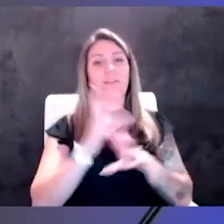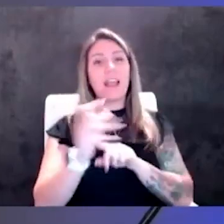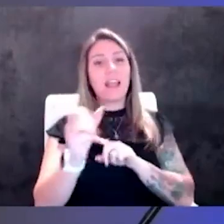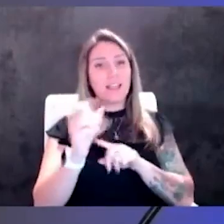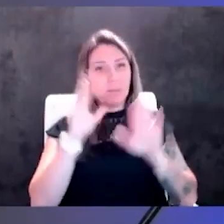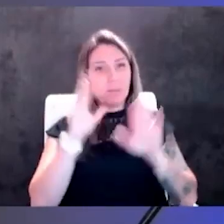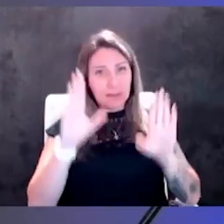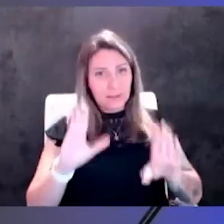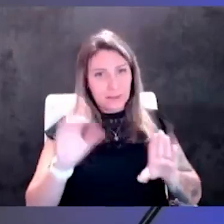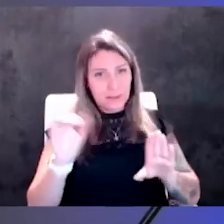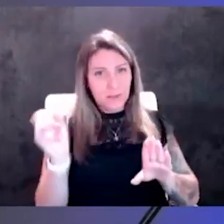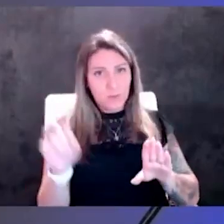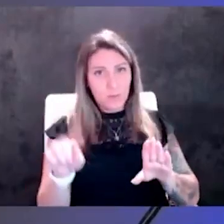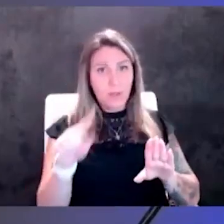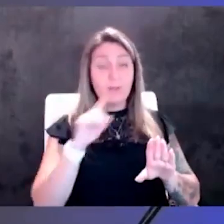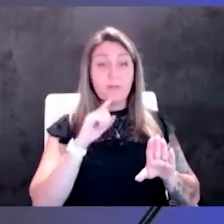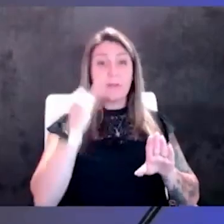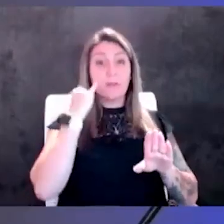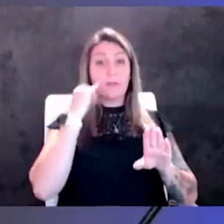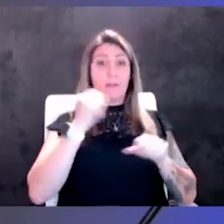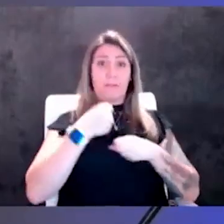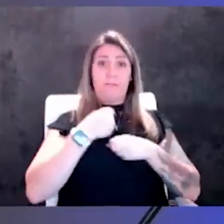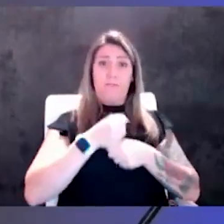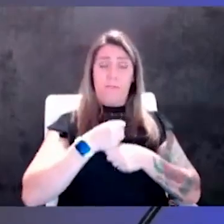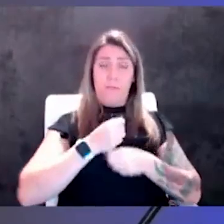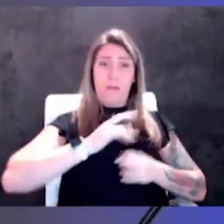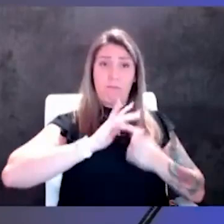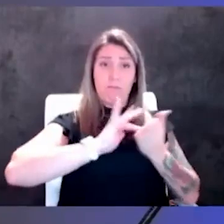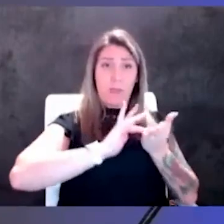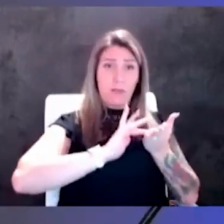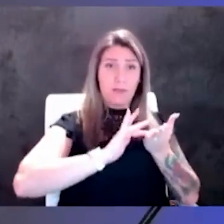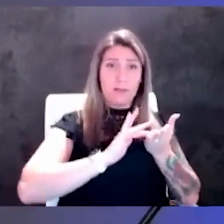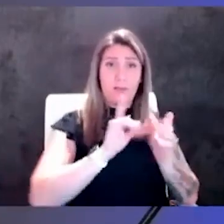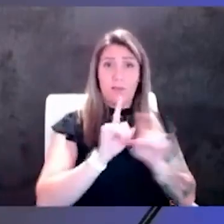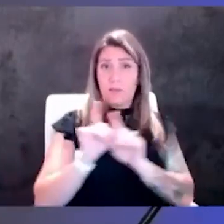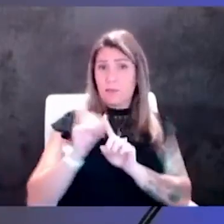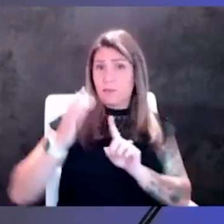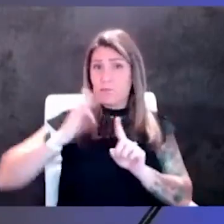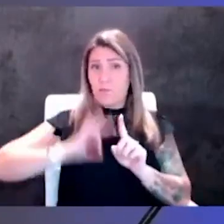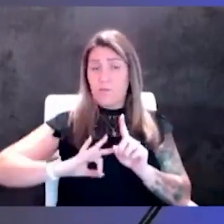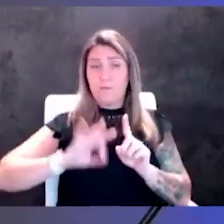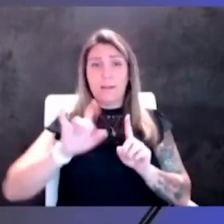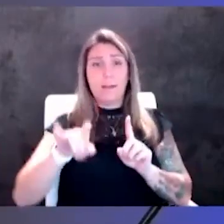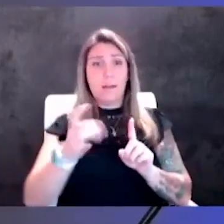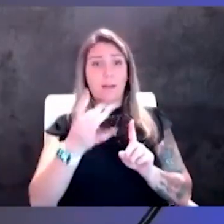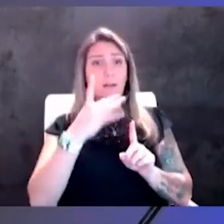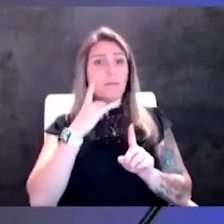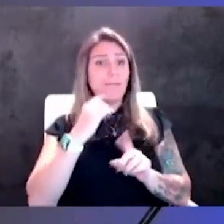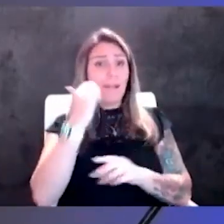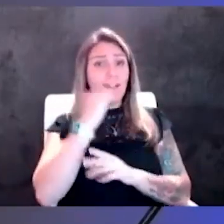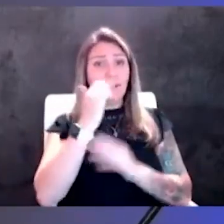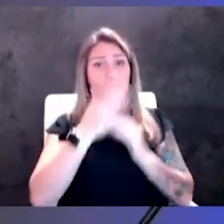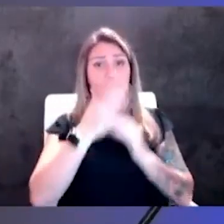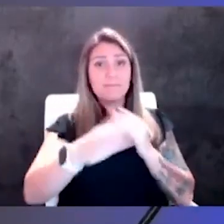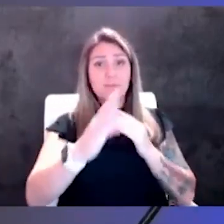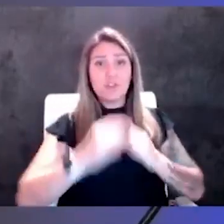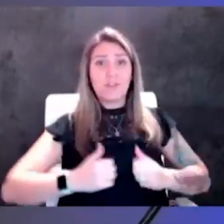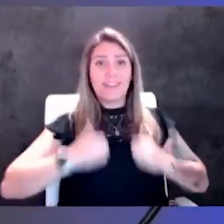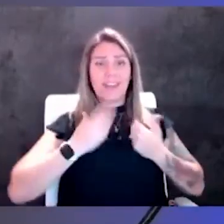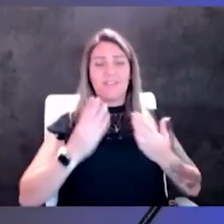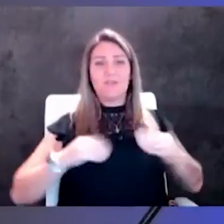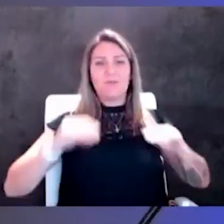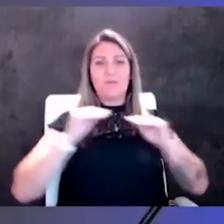you can manufacture a drug that is also profitable that someone has to take every day for the rest of their life, well, there's a lot more profits in